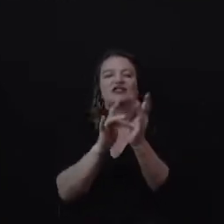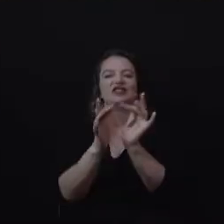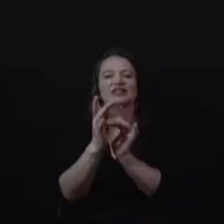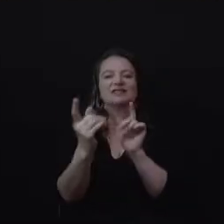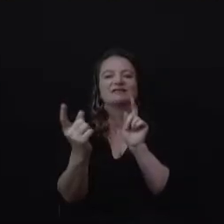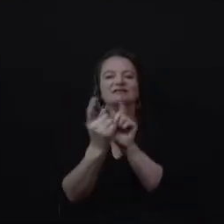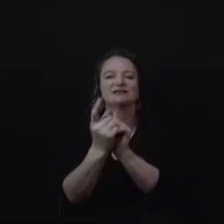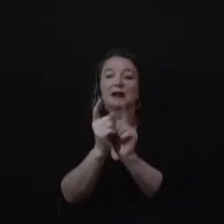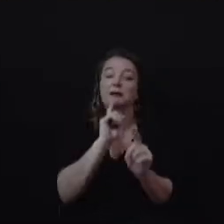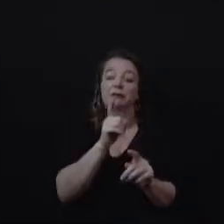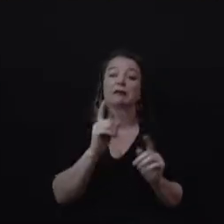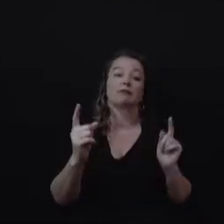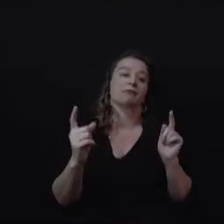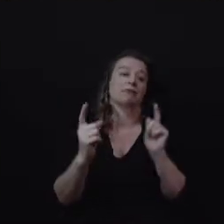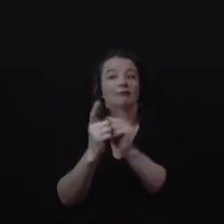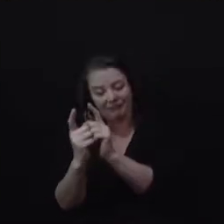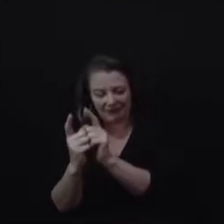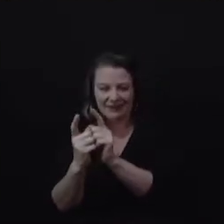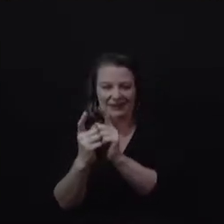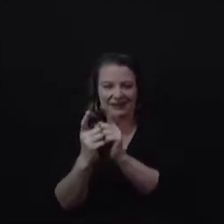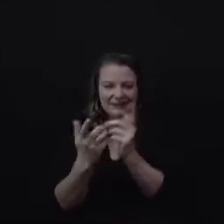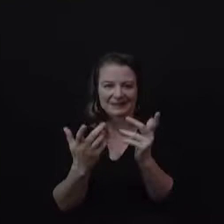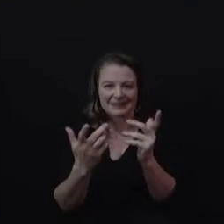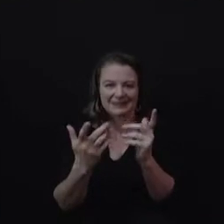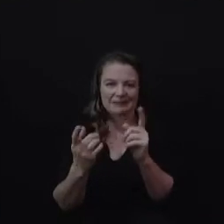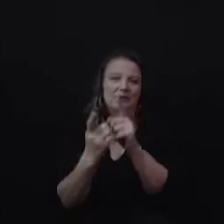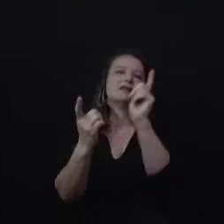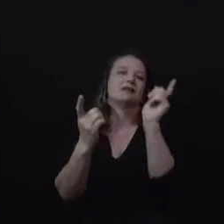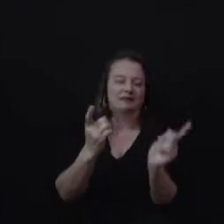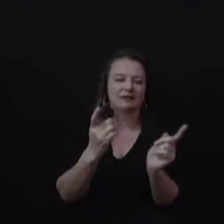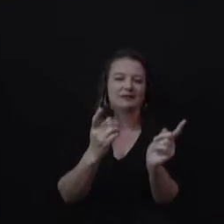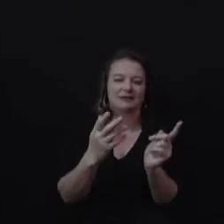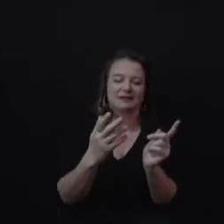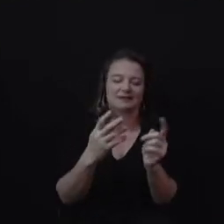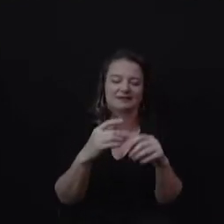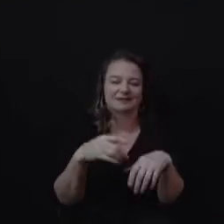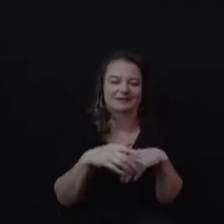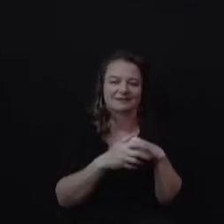he ran into Jesus. I mean, he was knocked off of his ride.